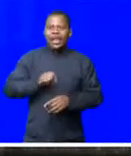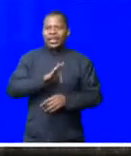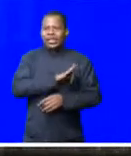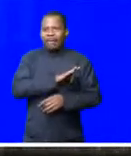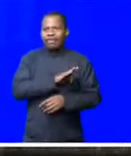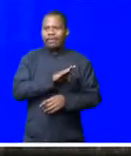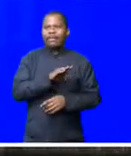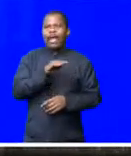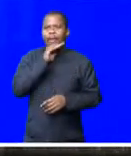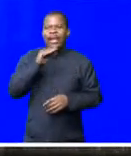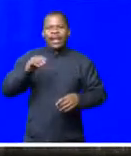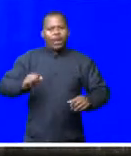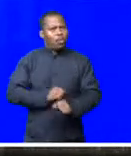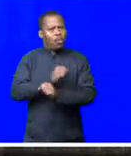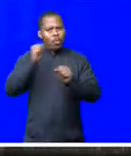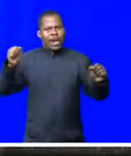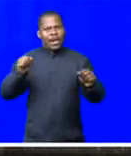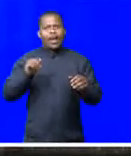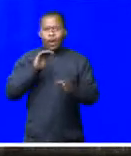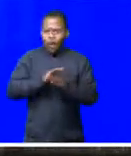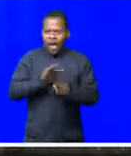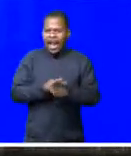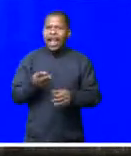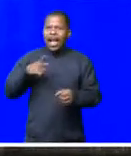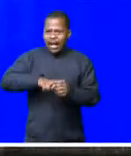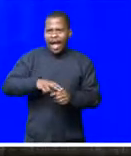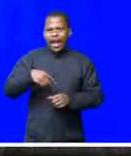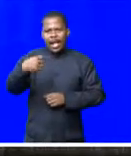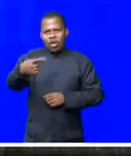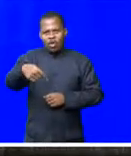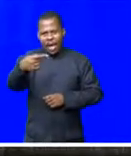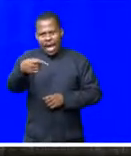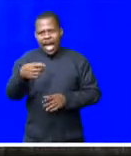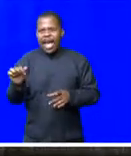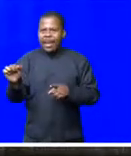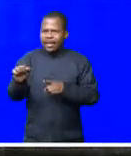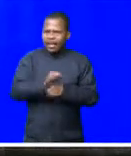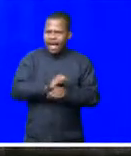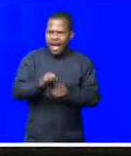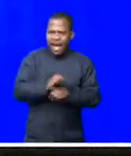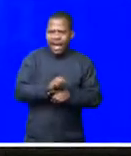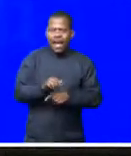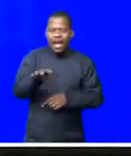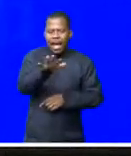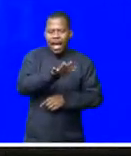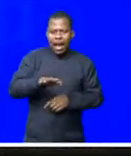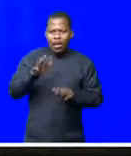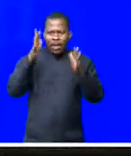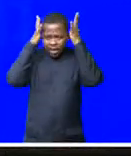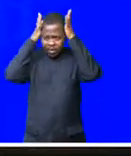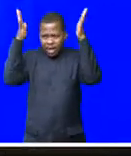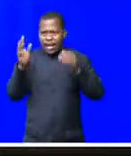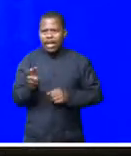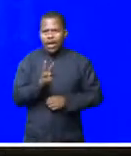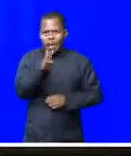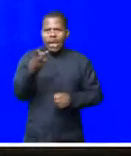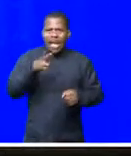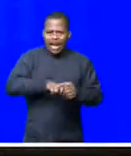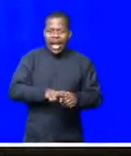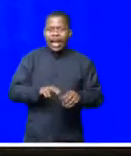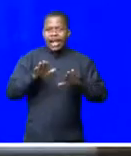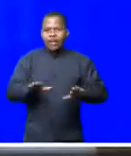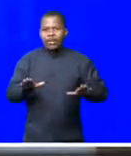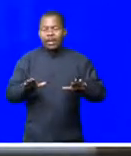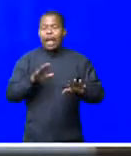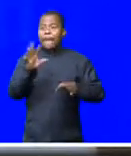They have passed with flying colors. So we will be continuing outrolling this program in Swaziland. Naboge bafundzi bachazile ukuthi vele